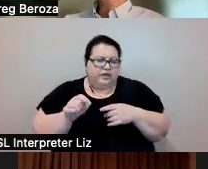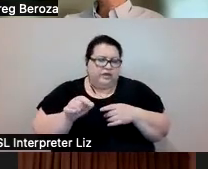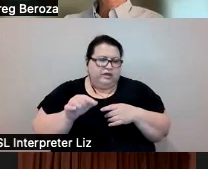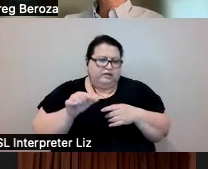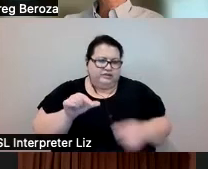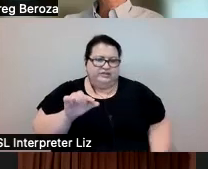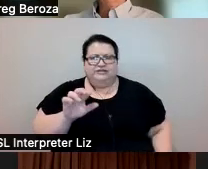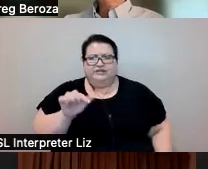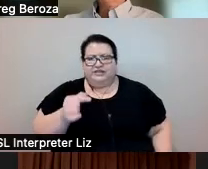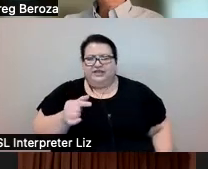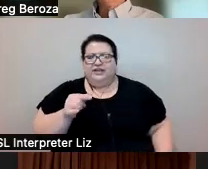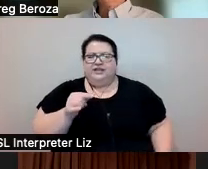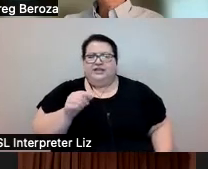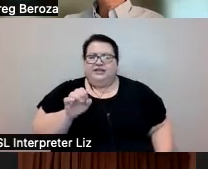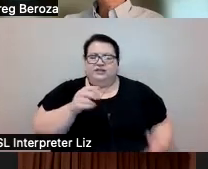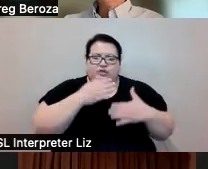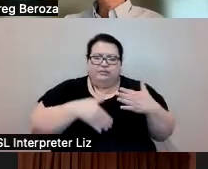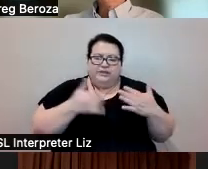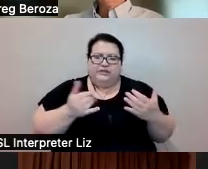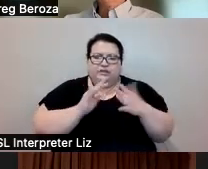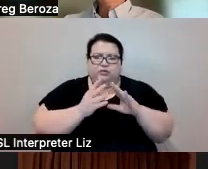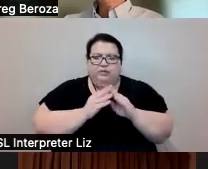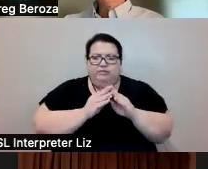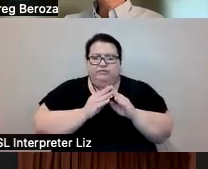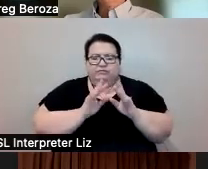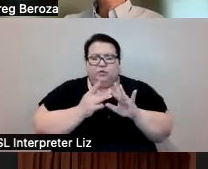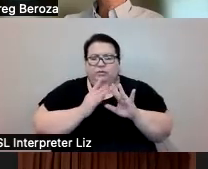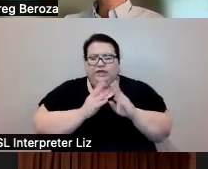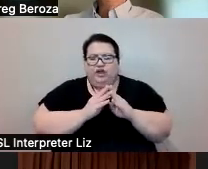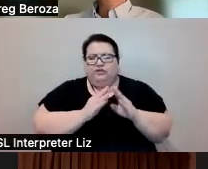to complete today's webinar?